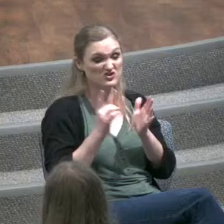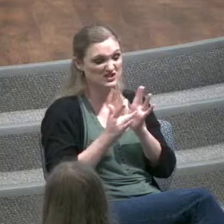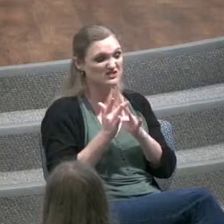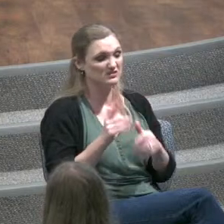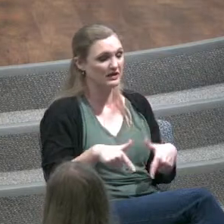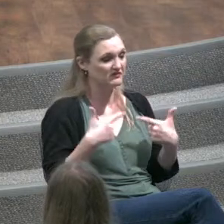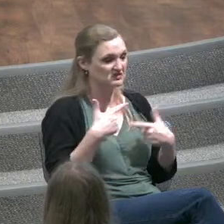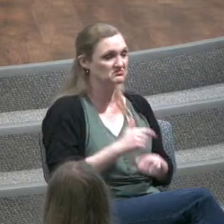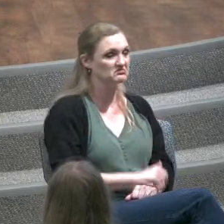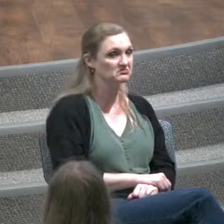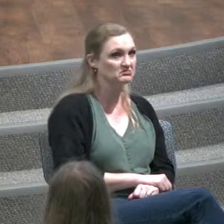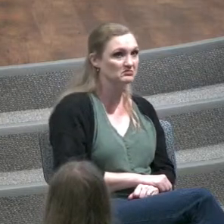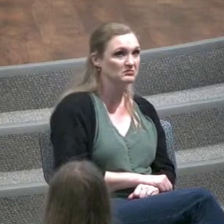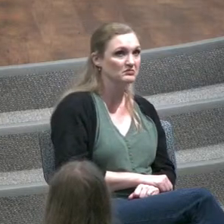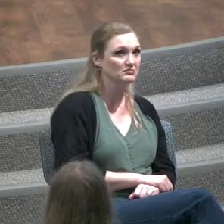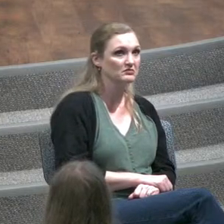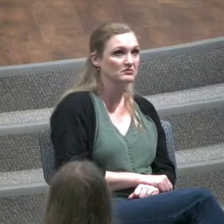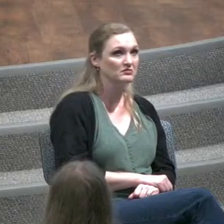of Nazareth.